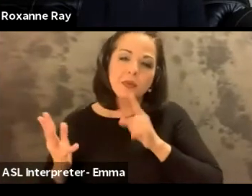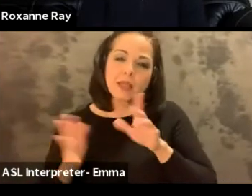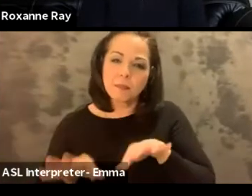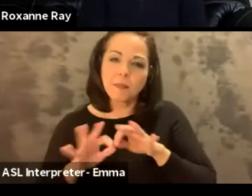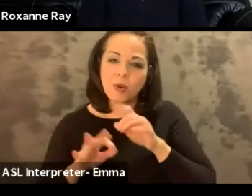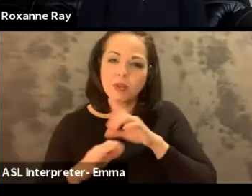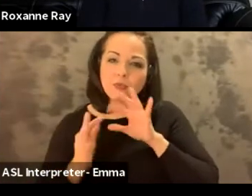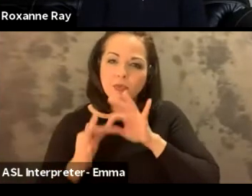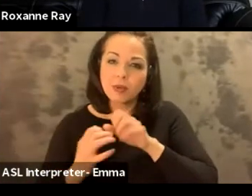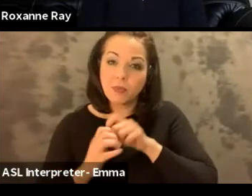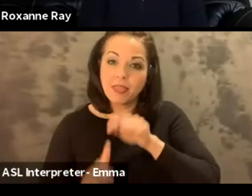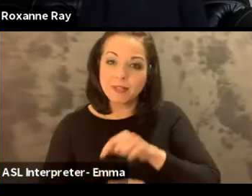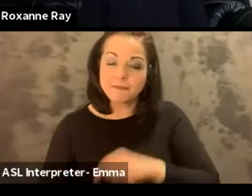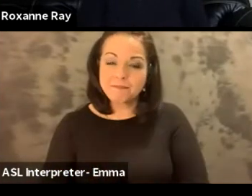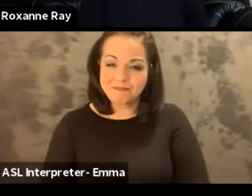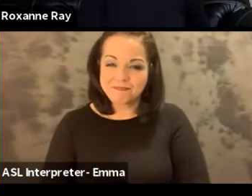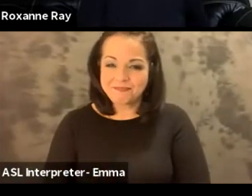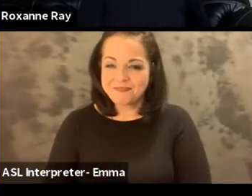comes to that.